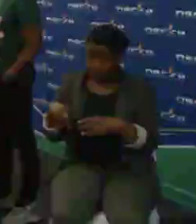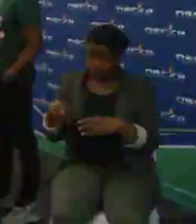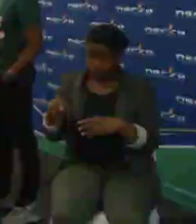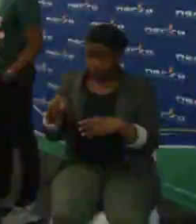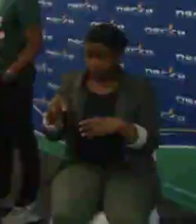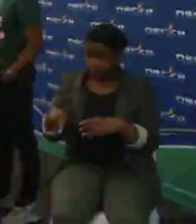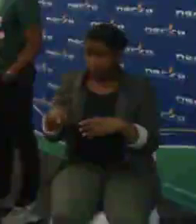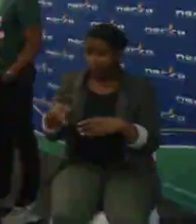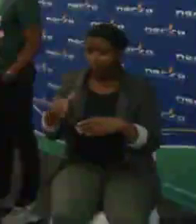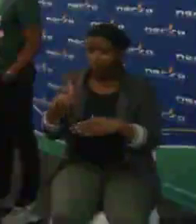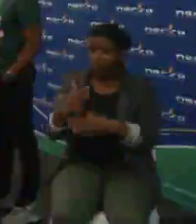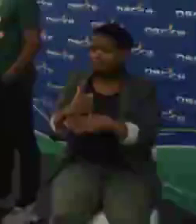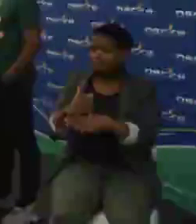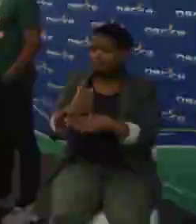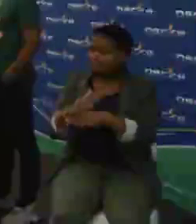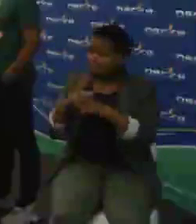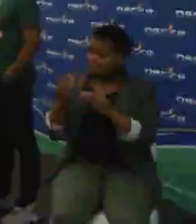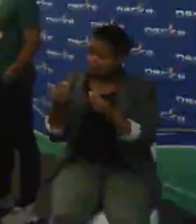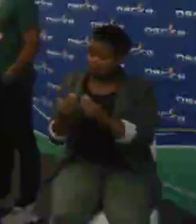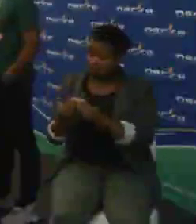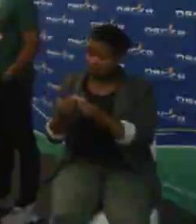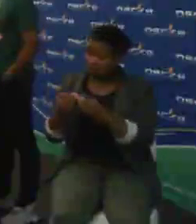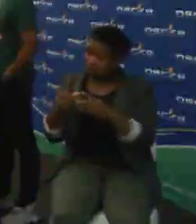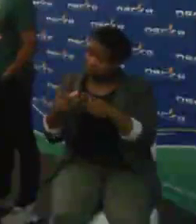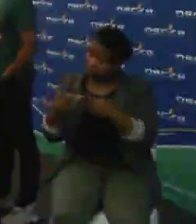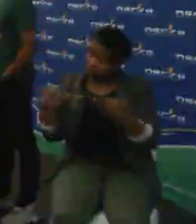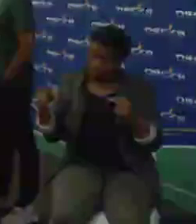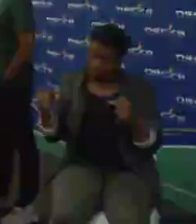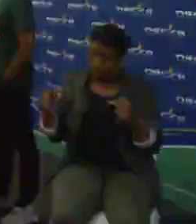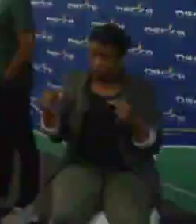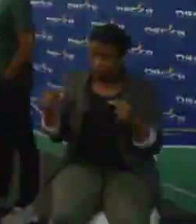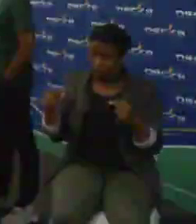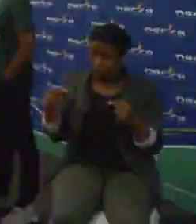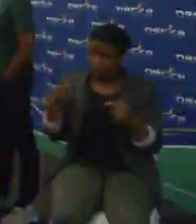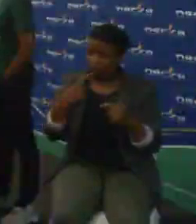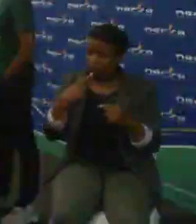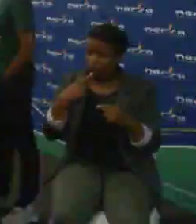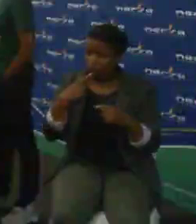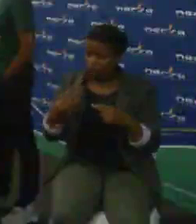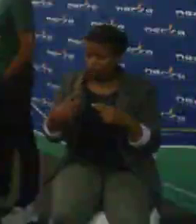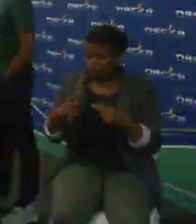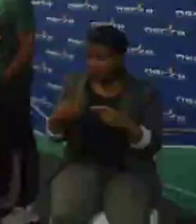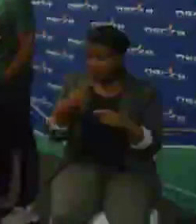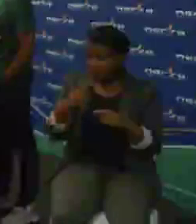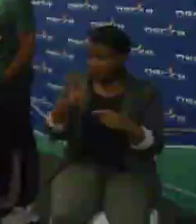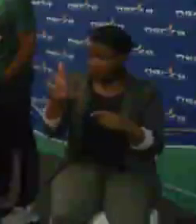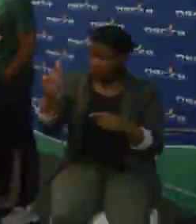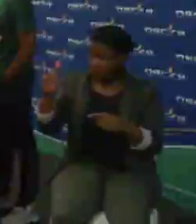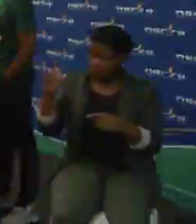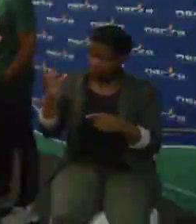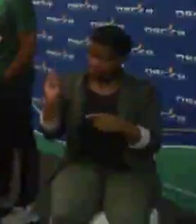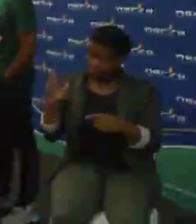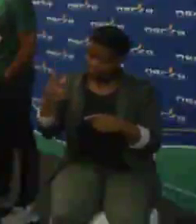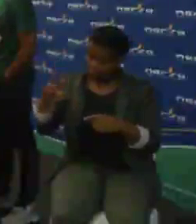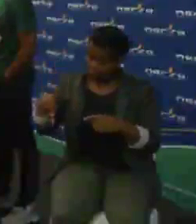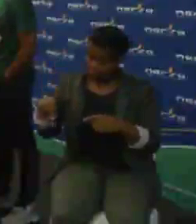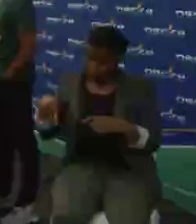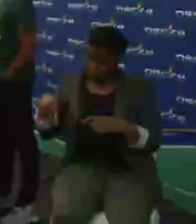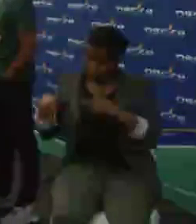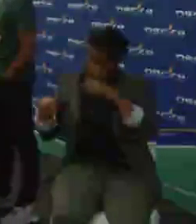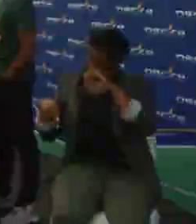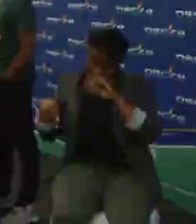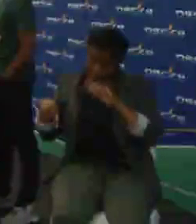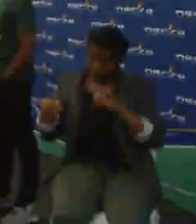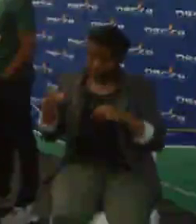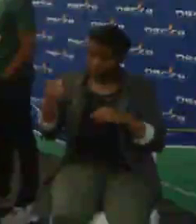promulgated or is not finalized, so there are a lot of uncertainties. We had mentioned at the time that the IRP is not a major concern anymore